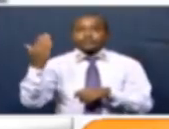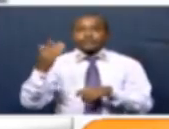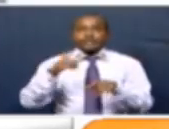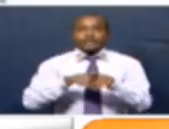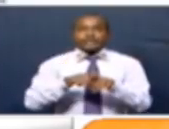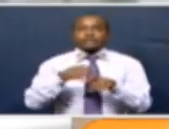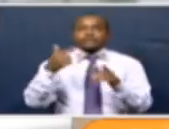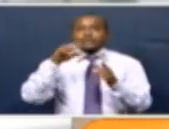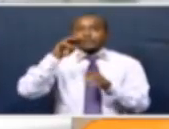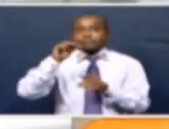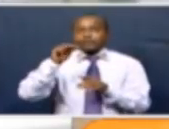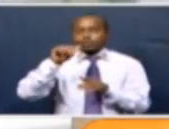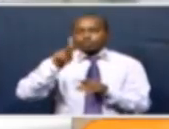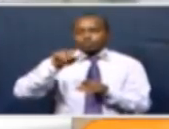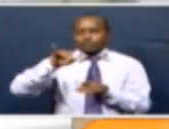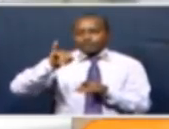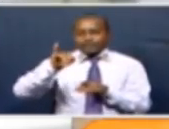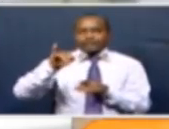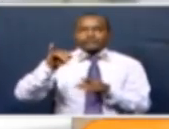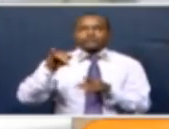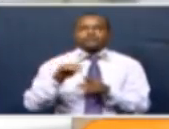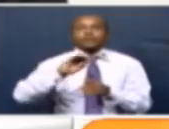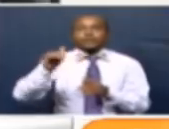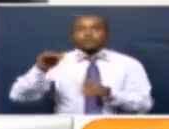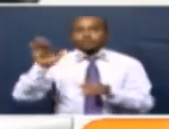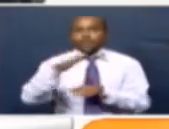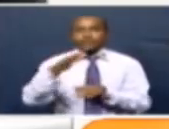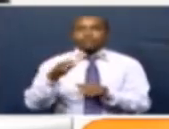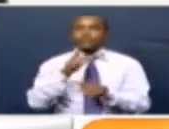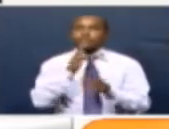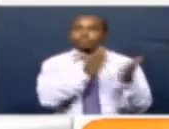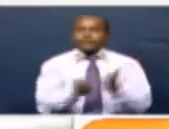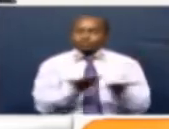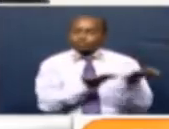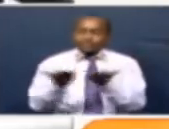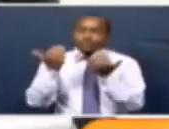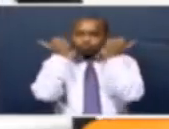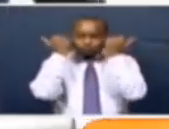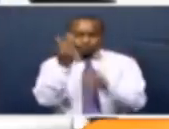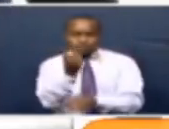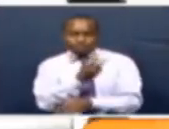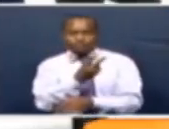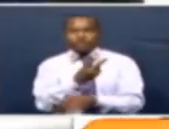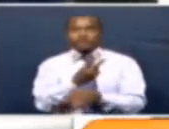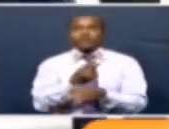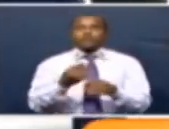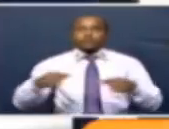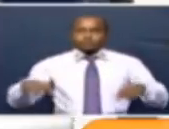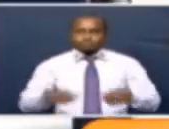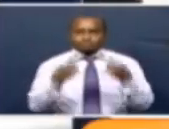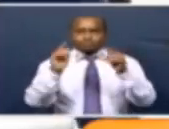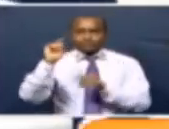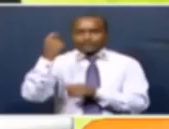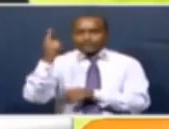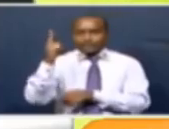motion to sue Isaiah and Oaharaka for the Ikamba song, which they said had contravened Kenyan laws